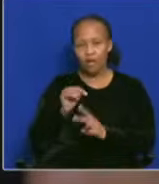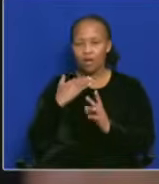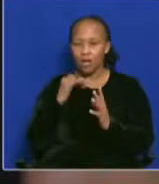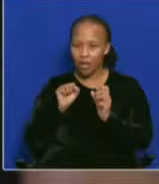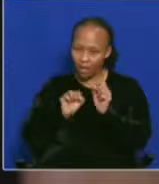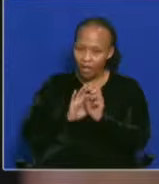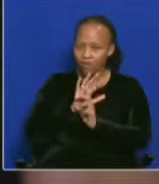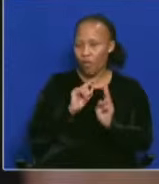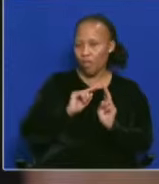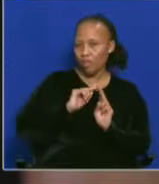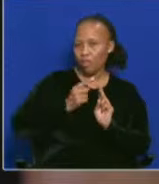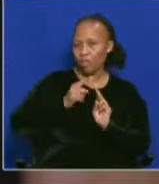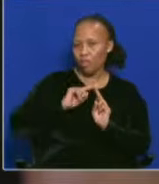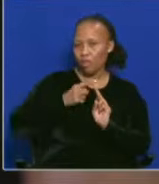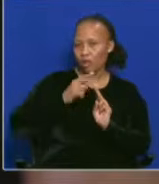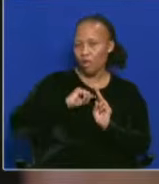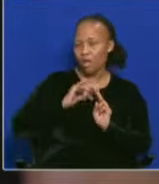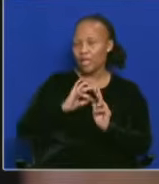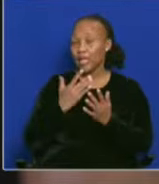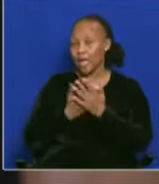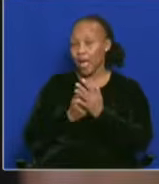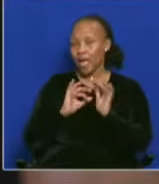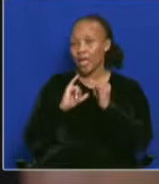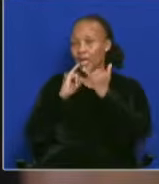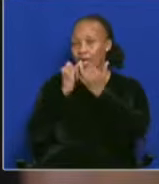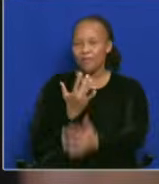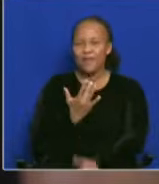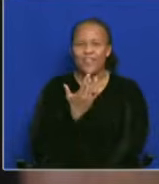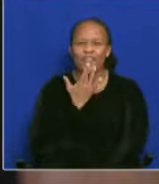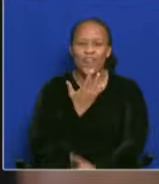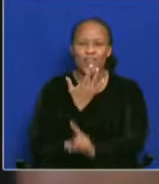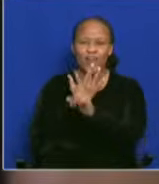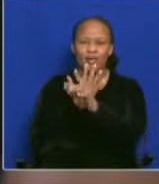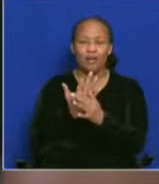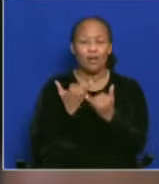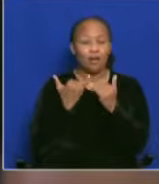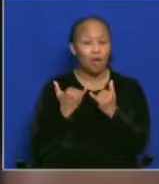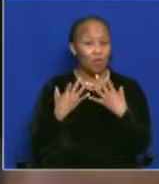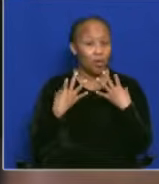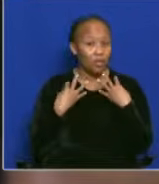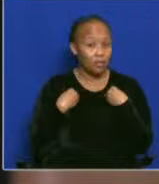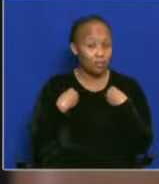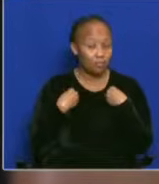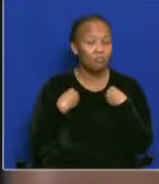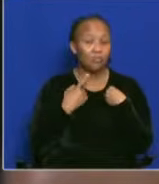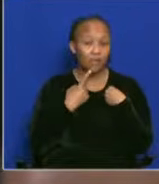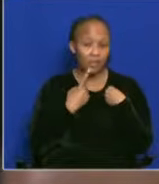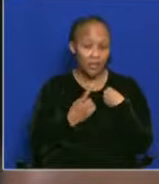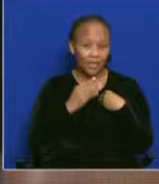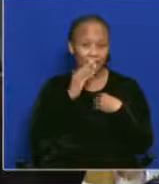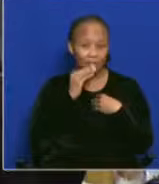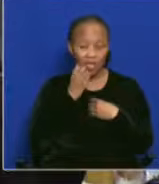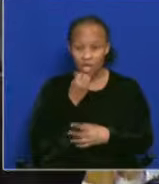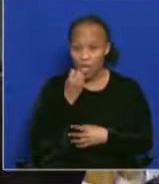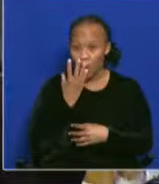company. This we accept now is in a manner of speaking nonsense and that we were misled.